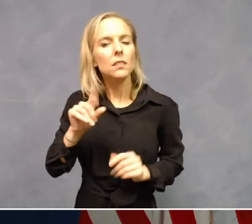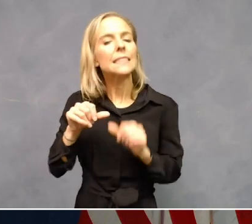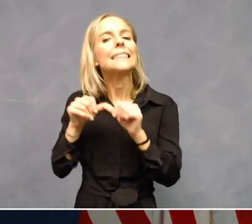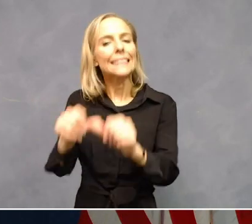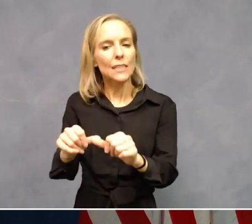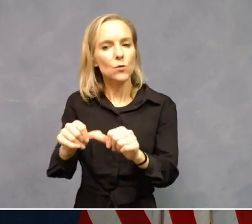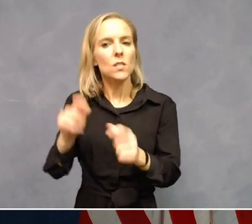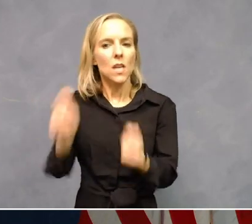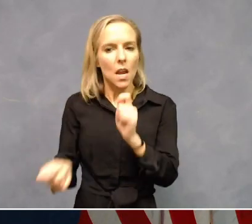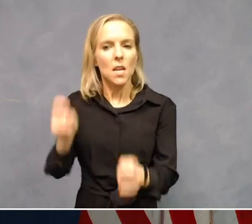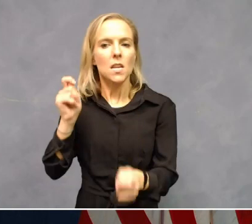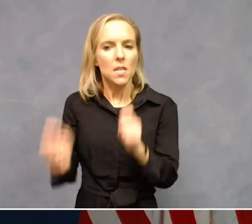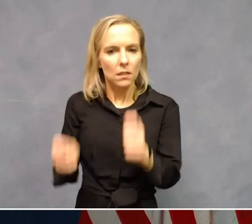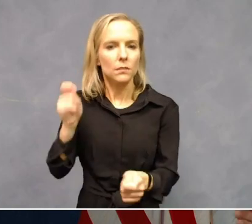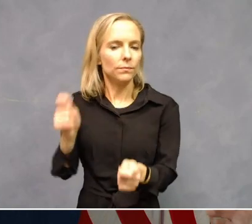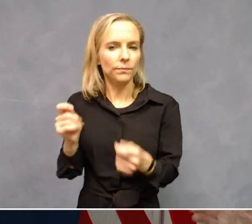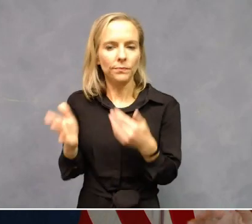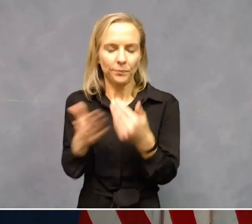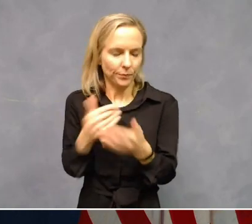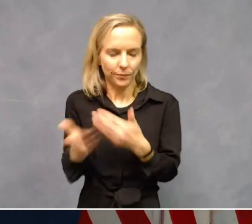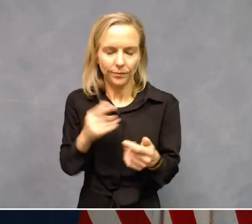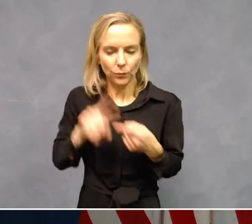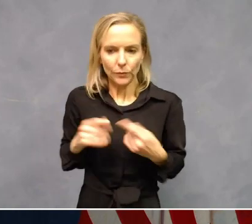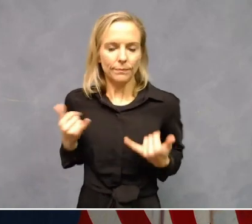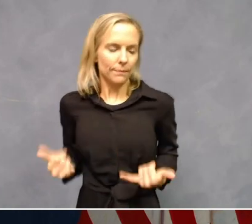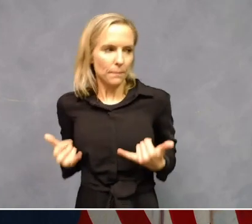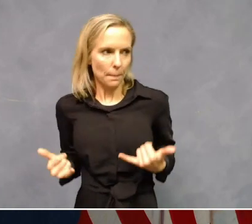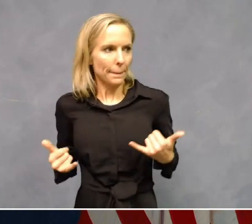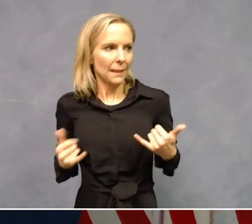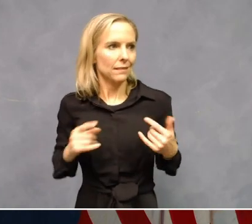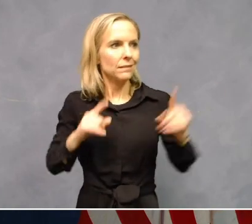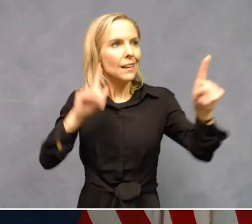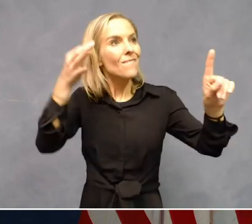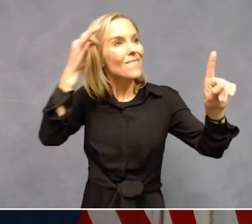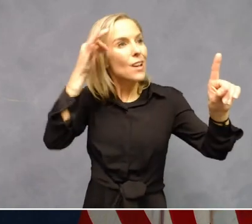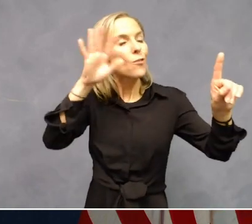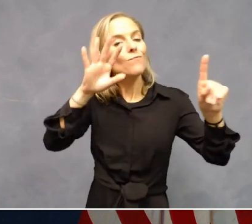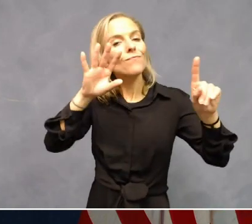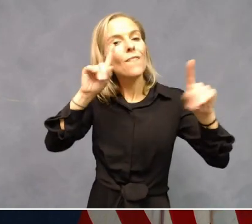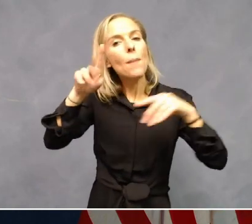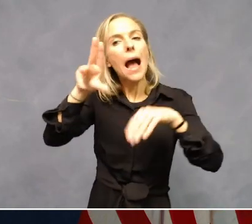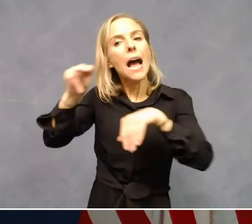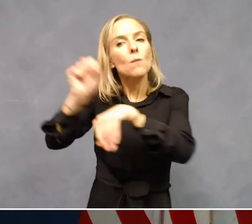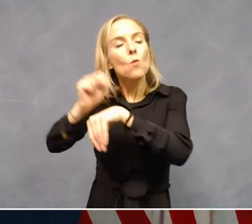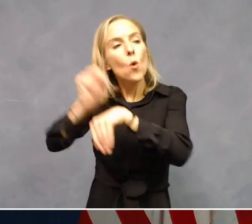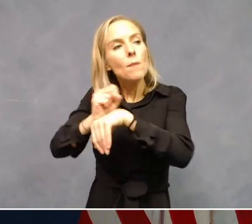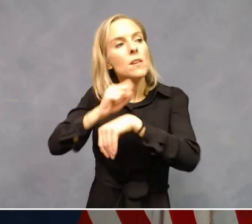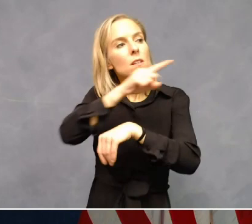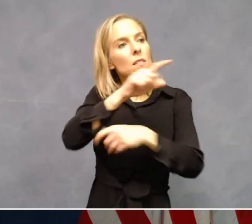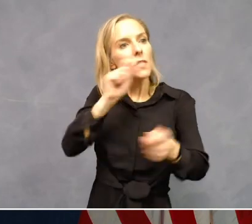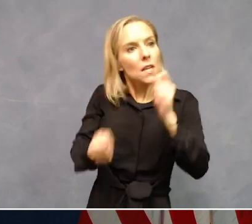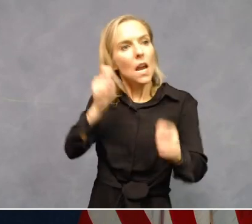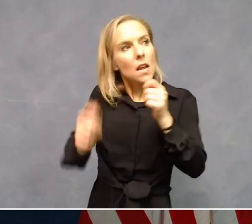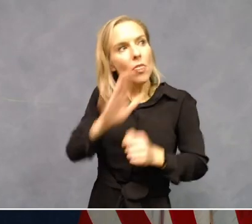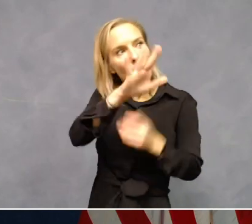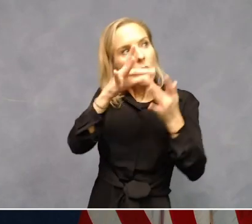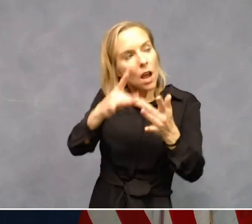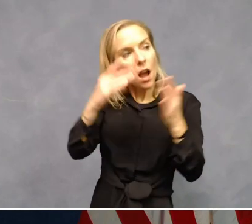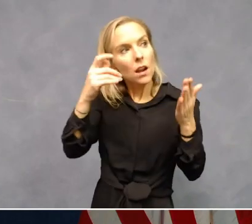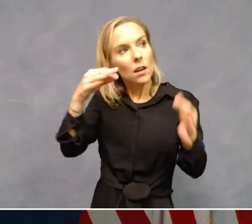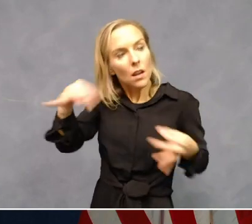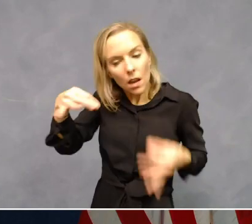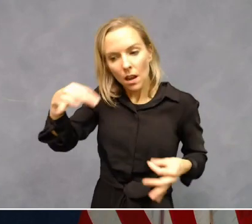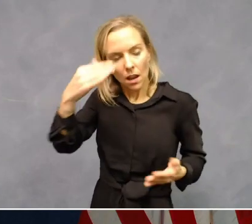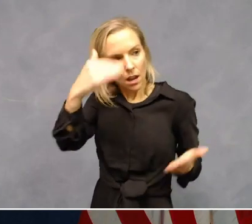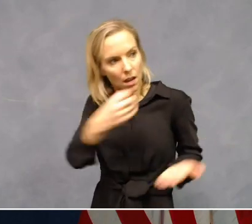changes, even to this day at different times, about who can qualify for what, and oftentimes